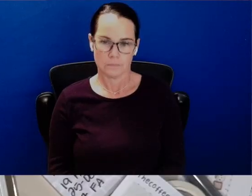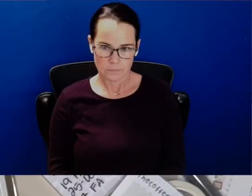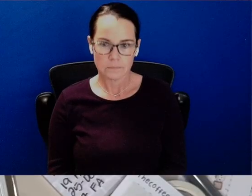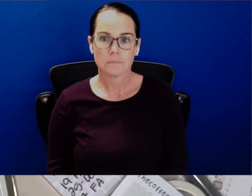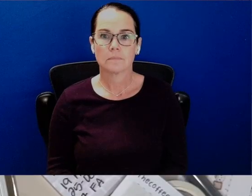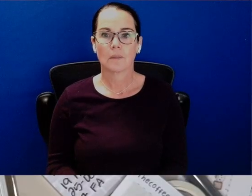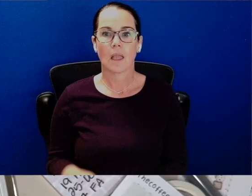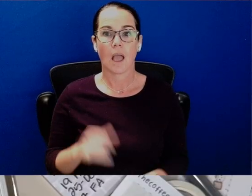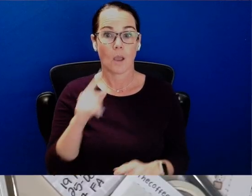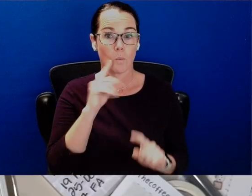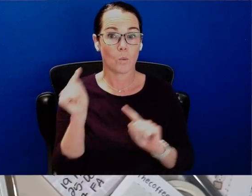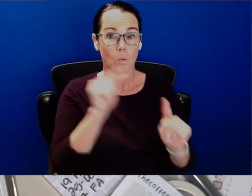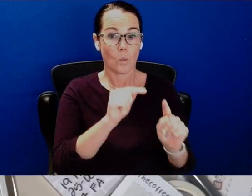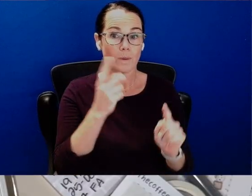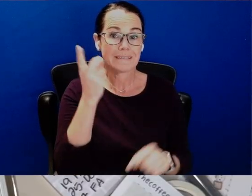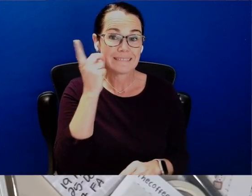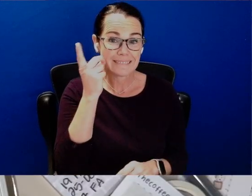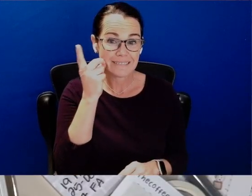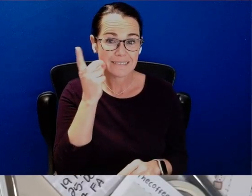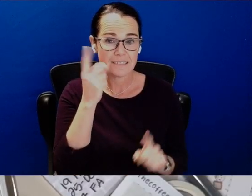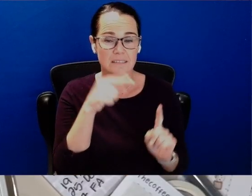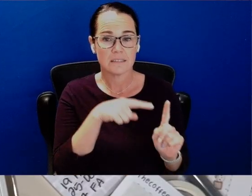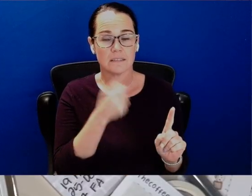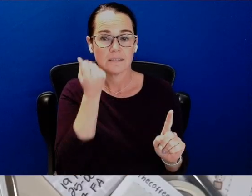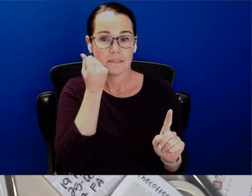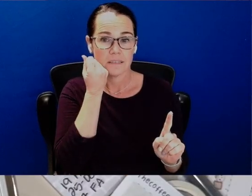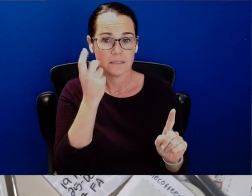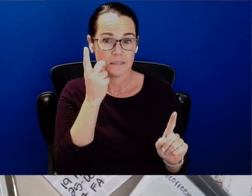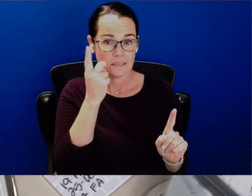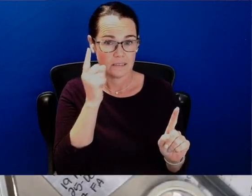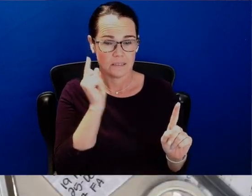And I see my dentist.